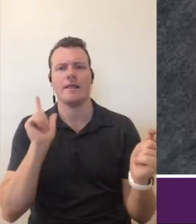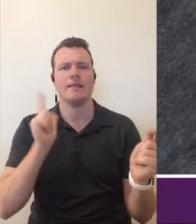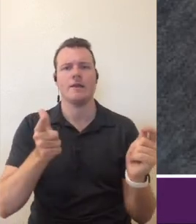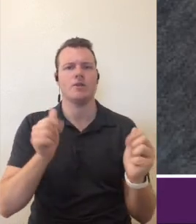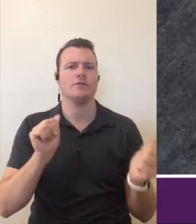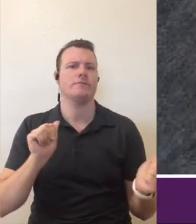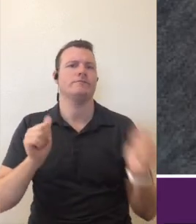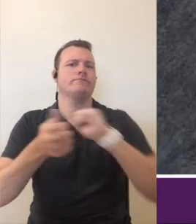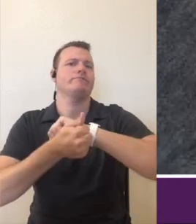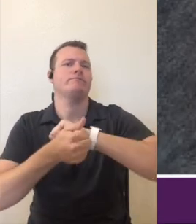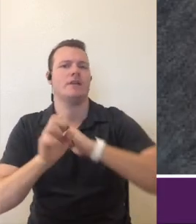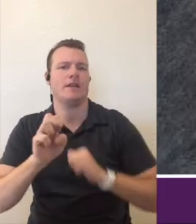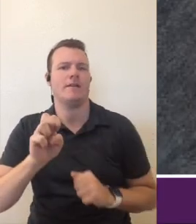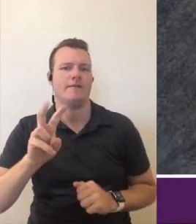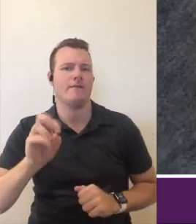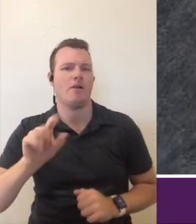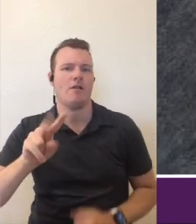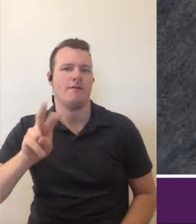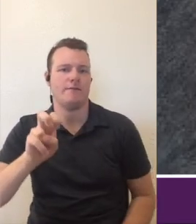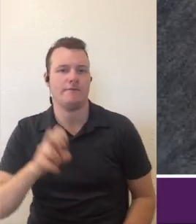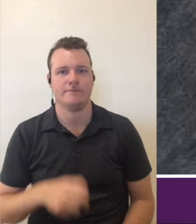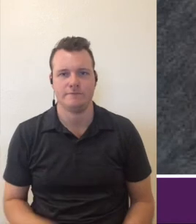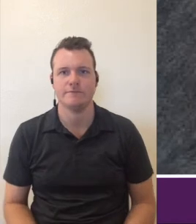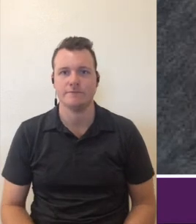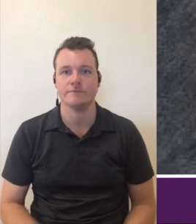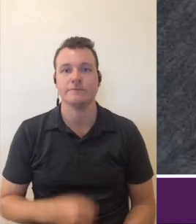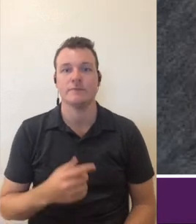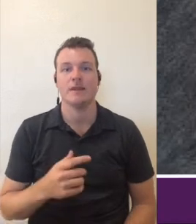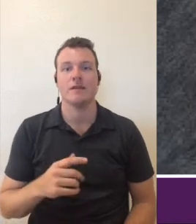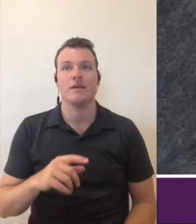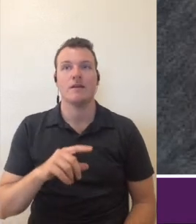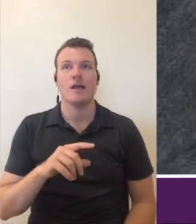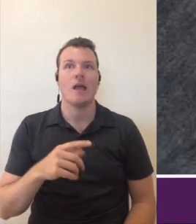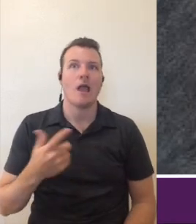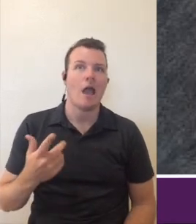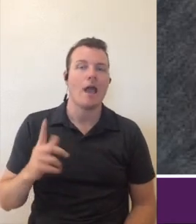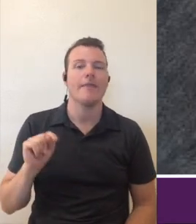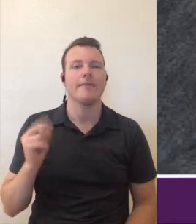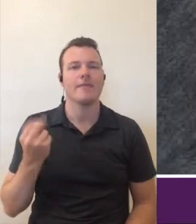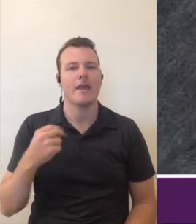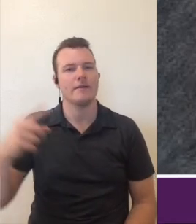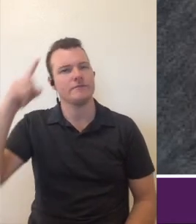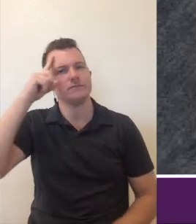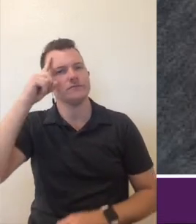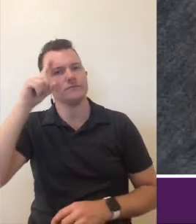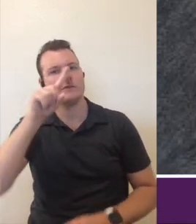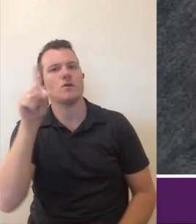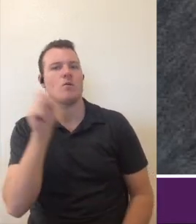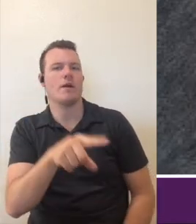to say that you couldn't start somewhere and eventually evolve.